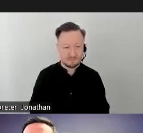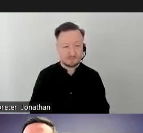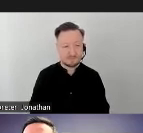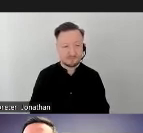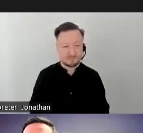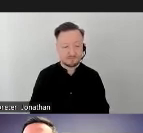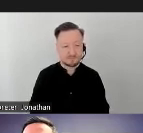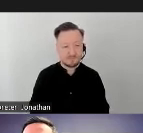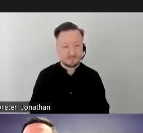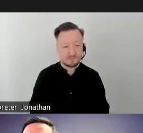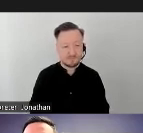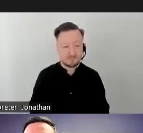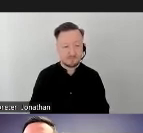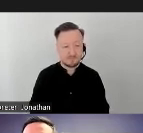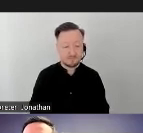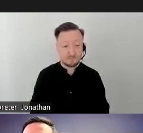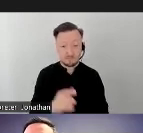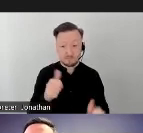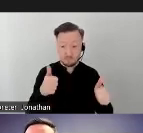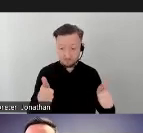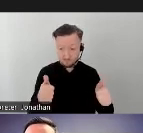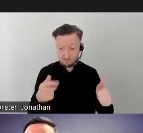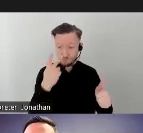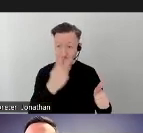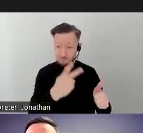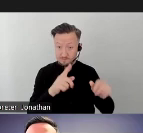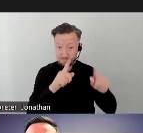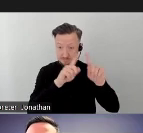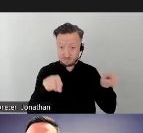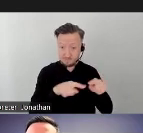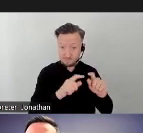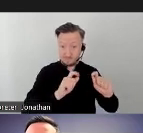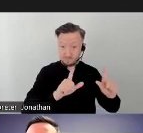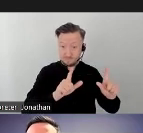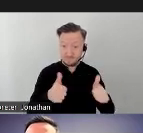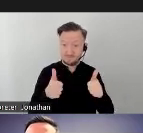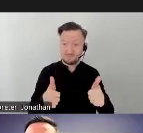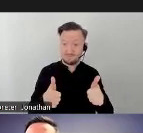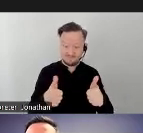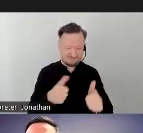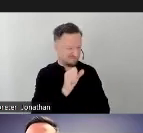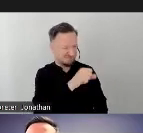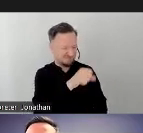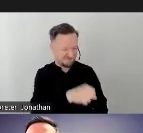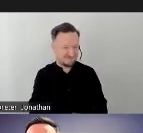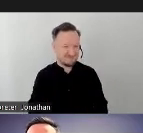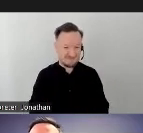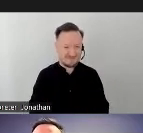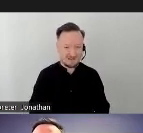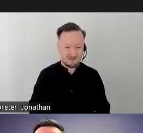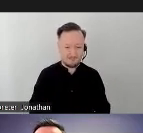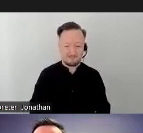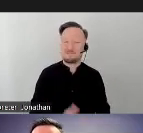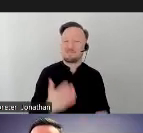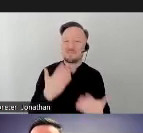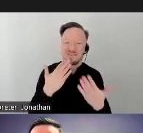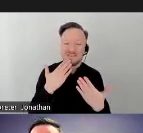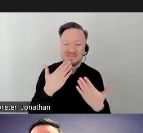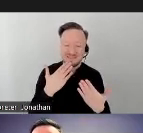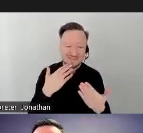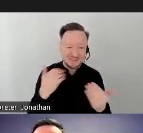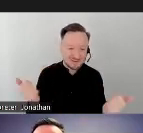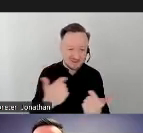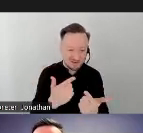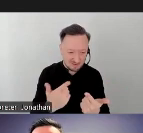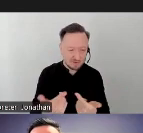Right. Can you see my PowerPoint? Perfect. All right. Thank you, everyone, for joining us